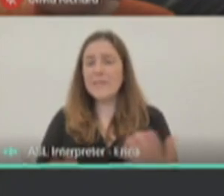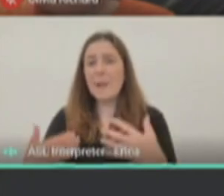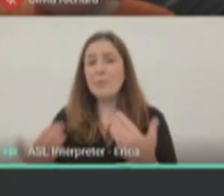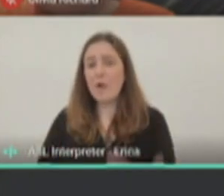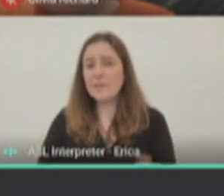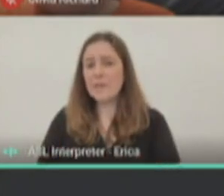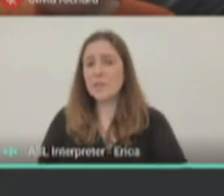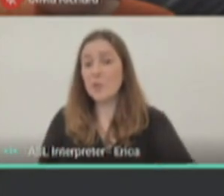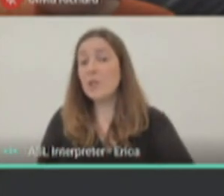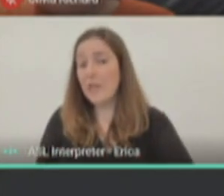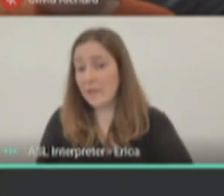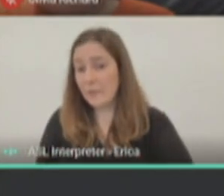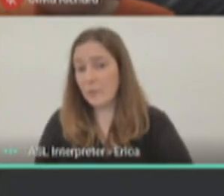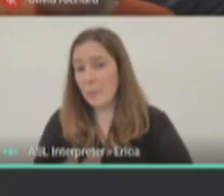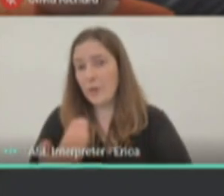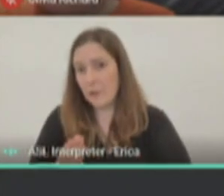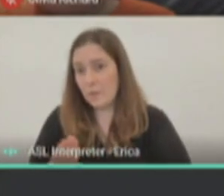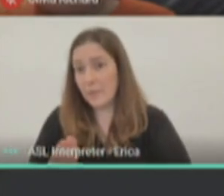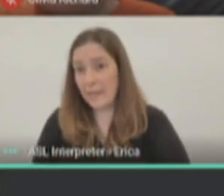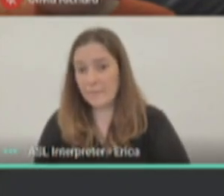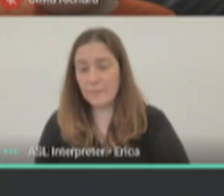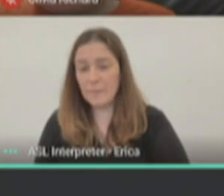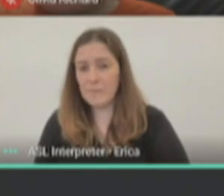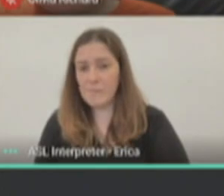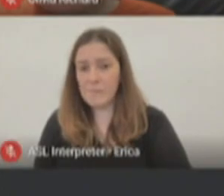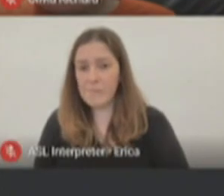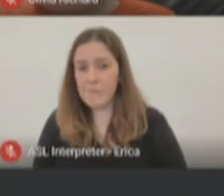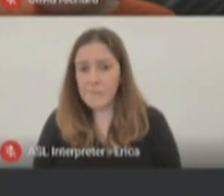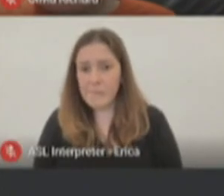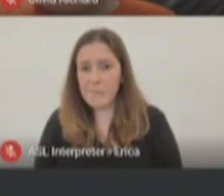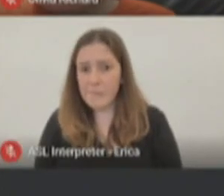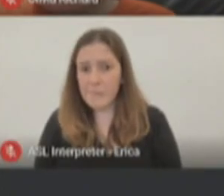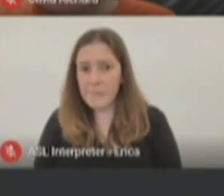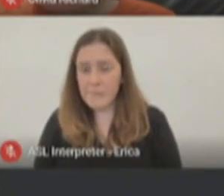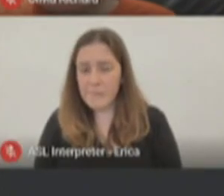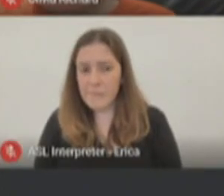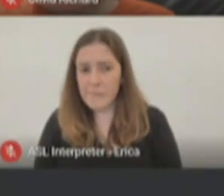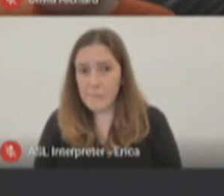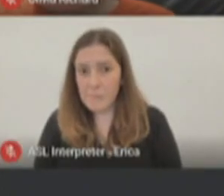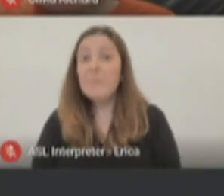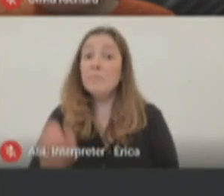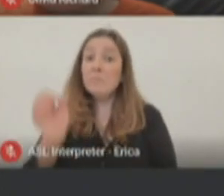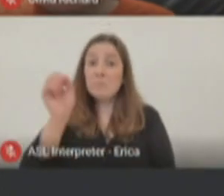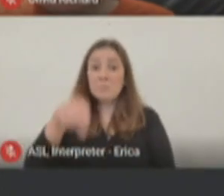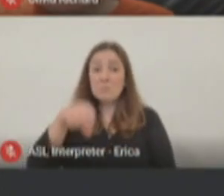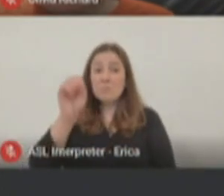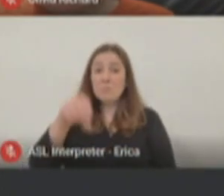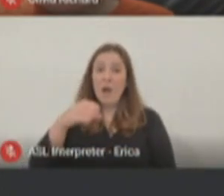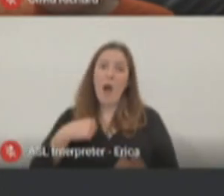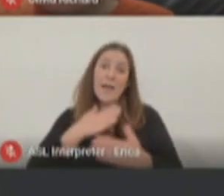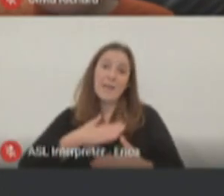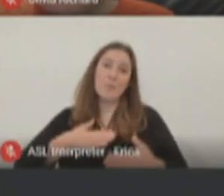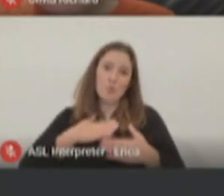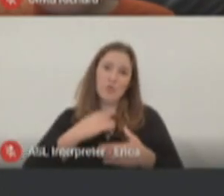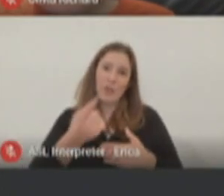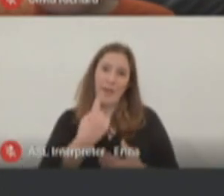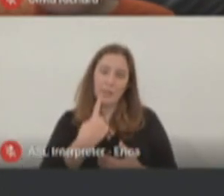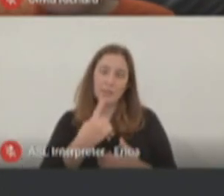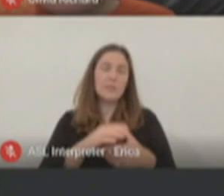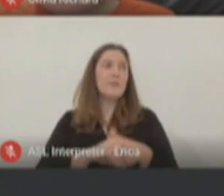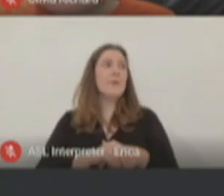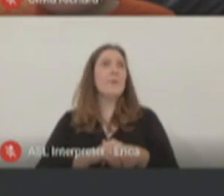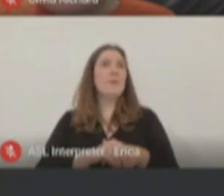And what does that process look like for reporting a complaint? Yeah, appreciate that question.